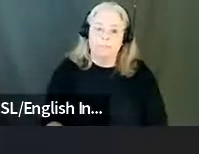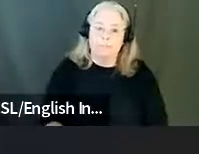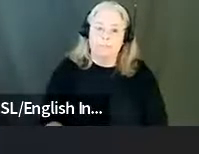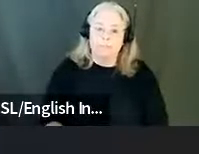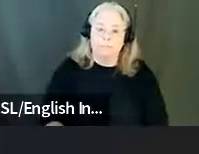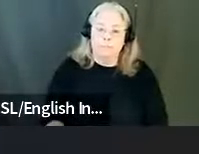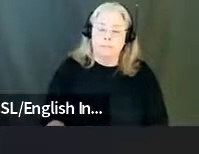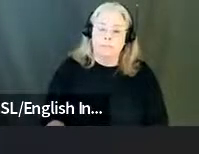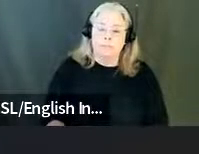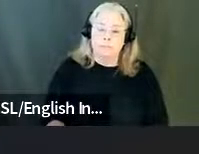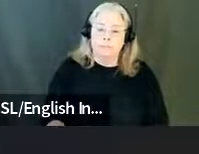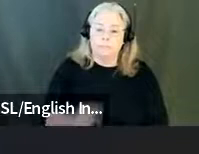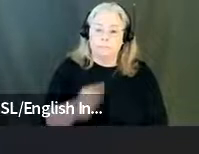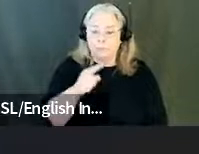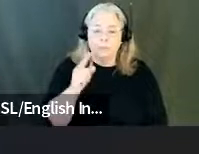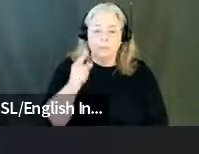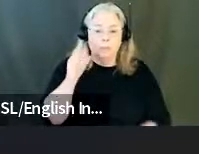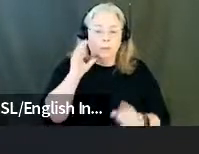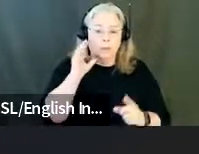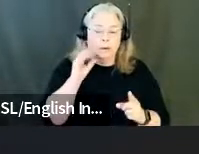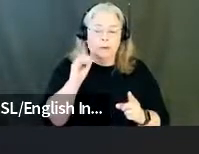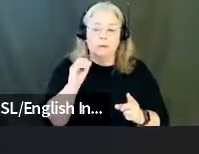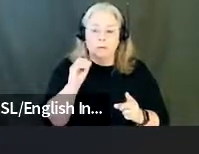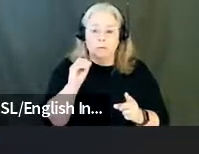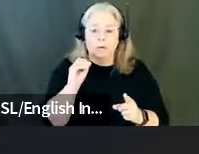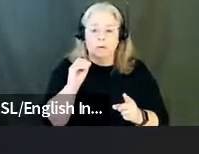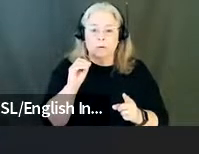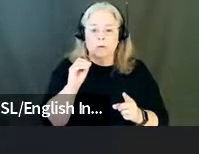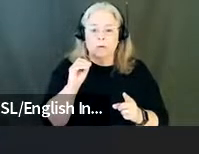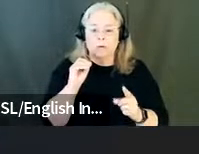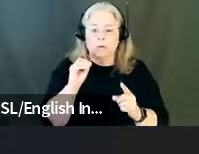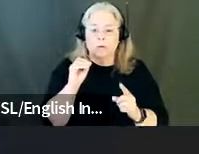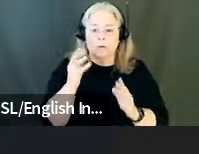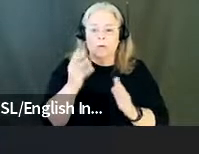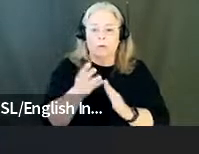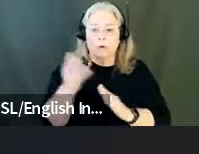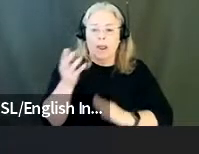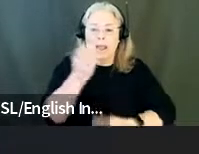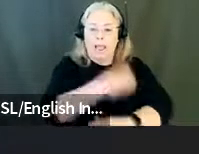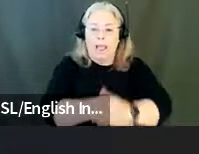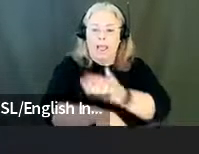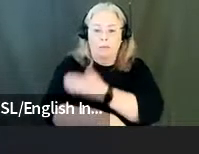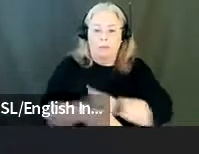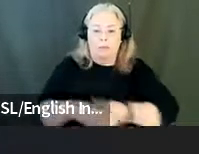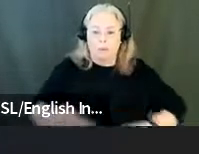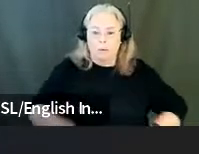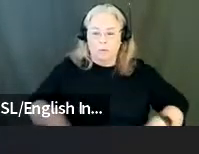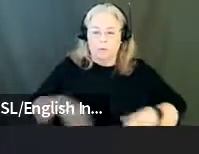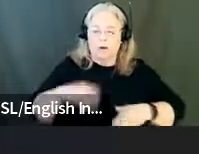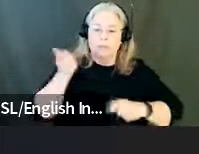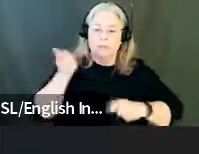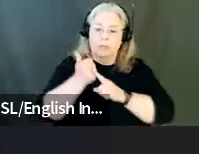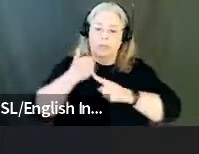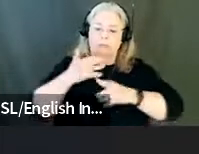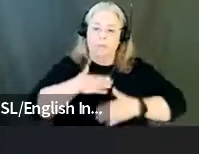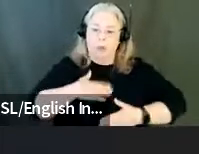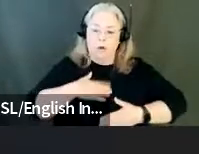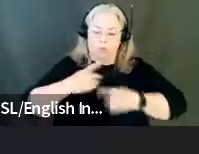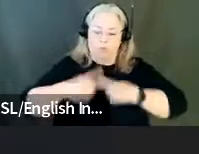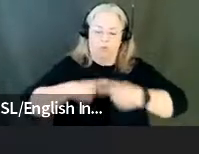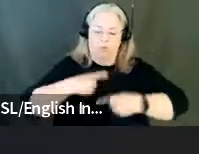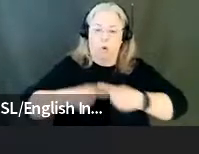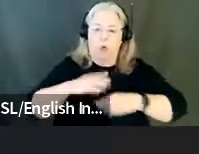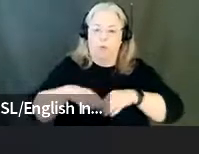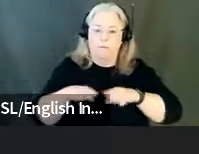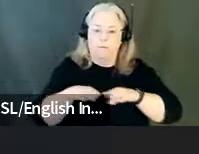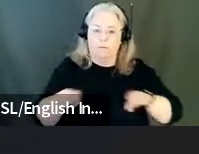Here was a gentleman that quadruple amputee that rolls around on the floor in his house. And so he